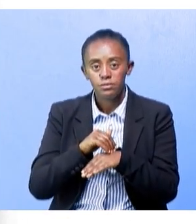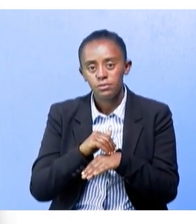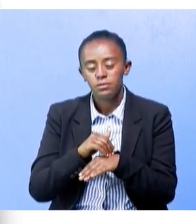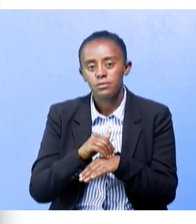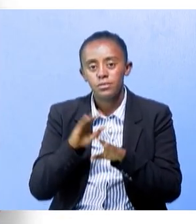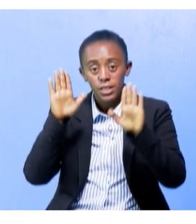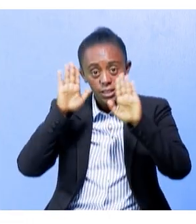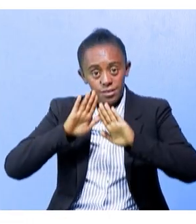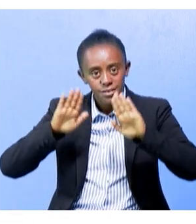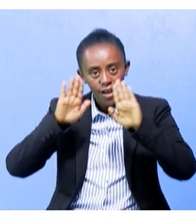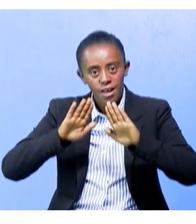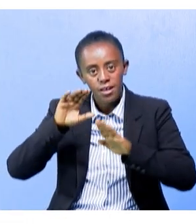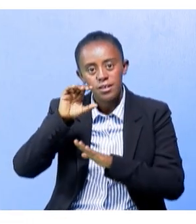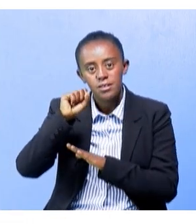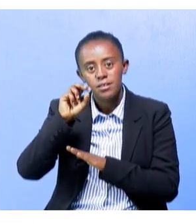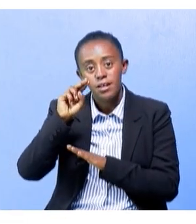Sunday